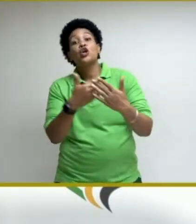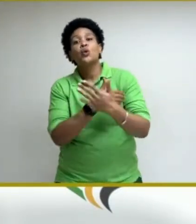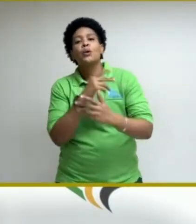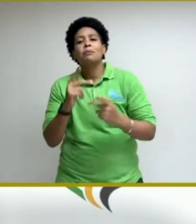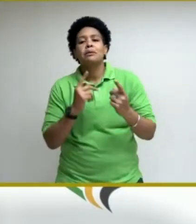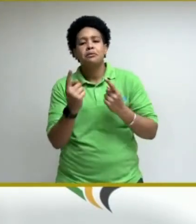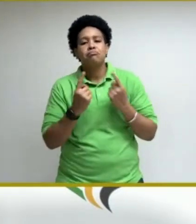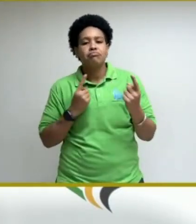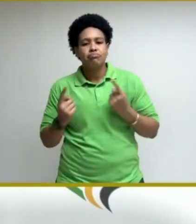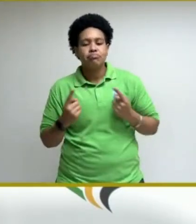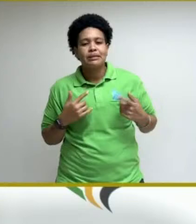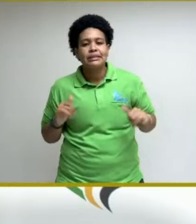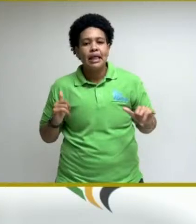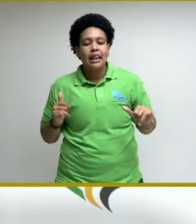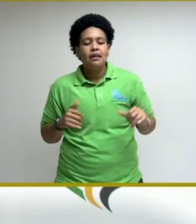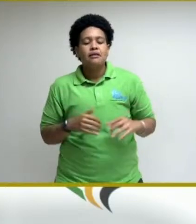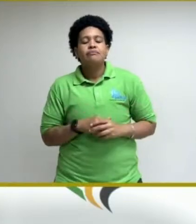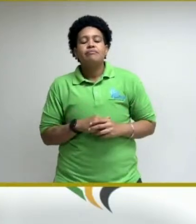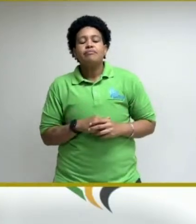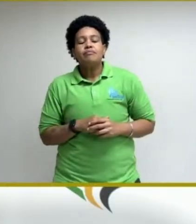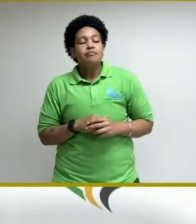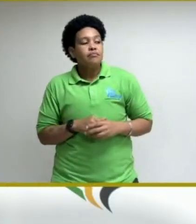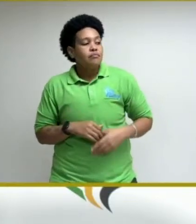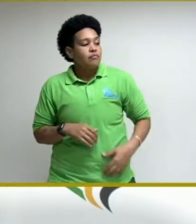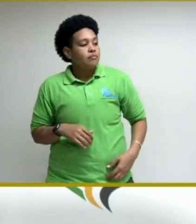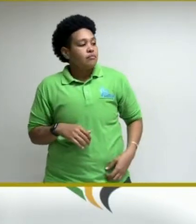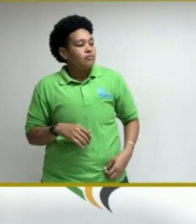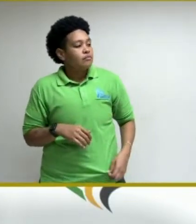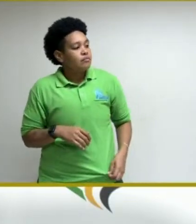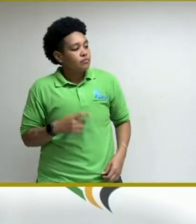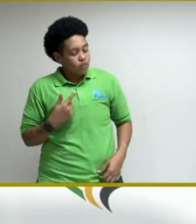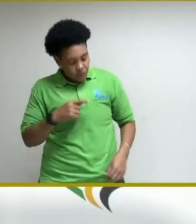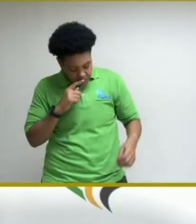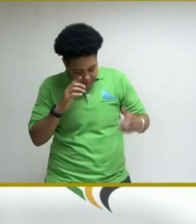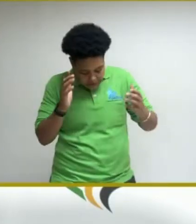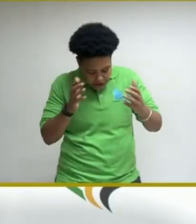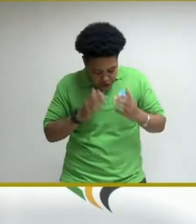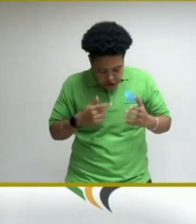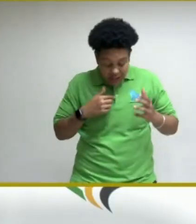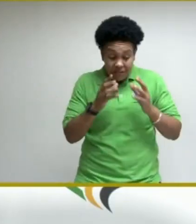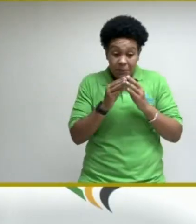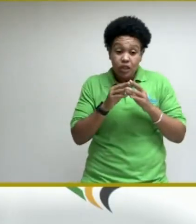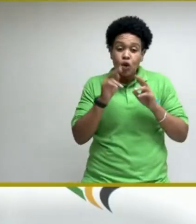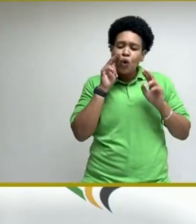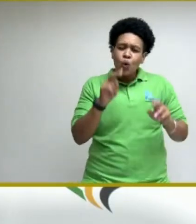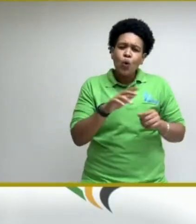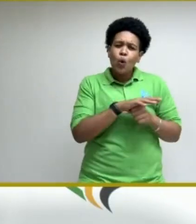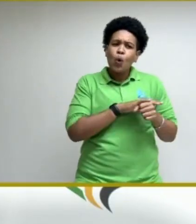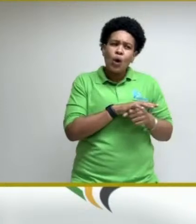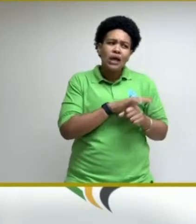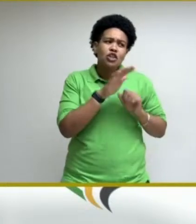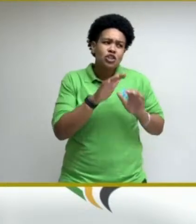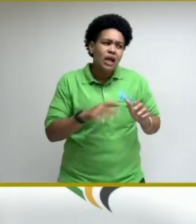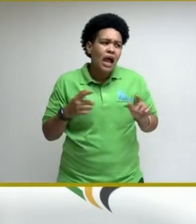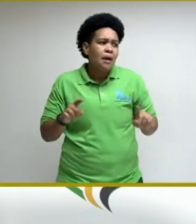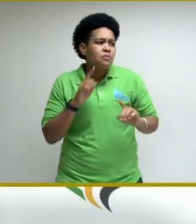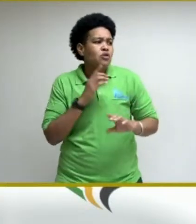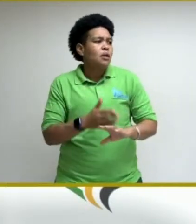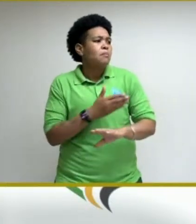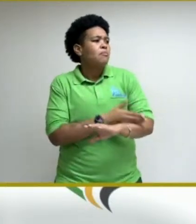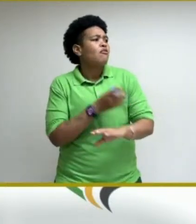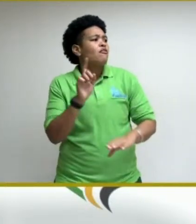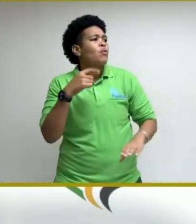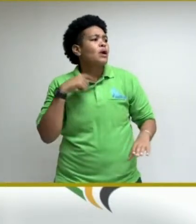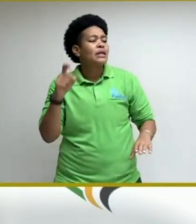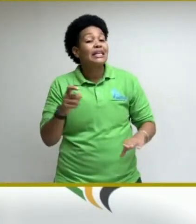persons. And we have been having discussions, having meetings, looking at the locations, improving where we need